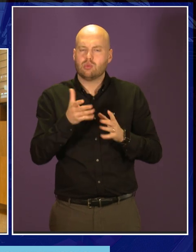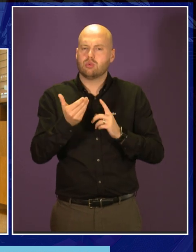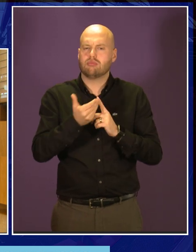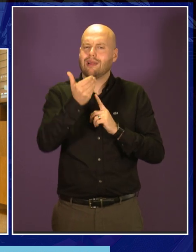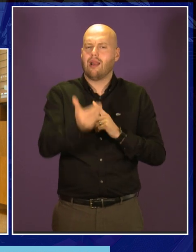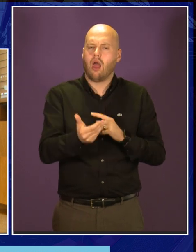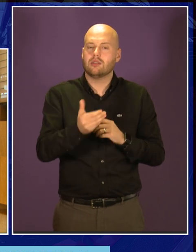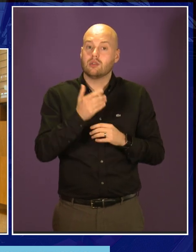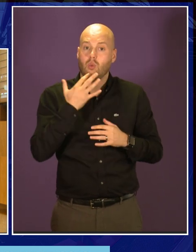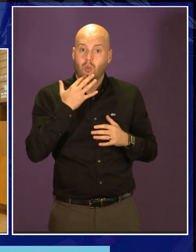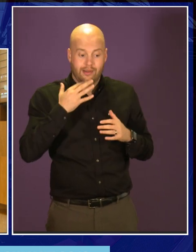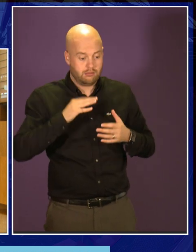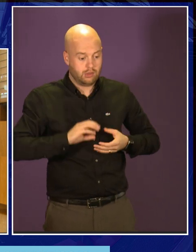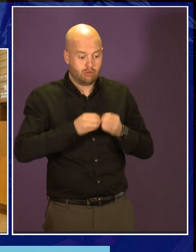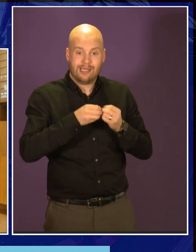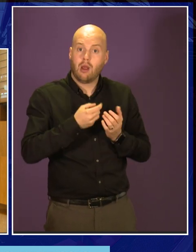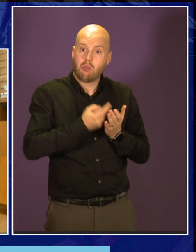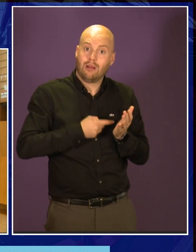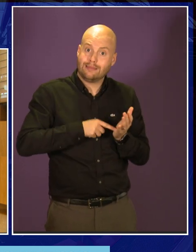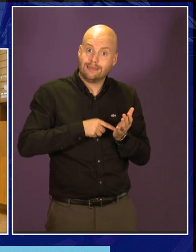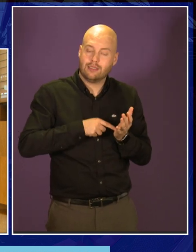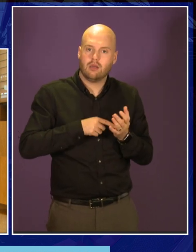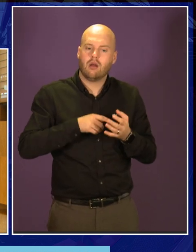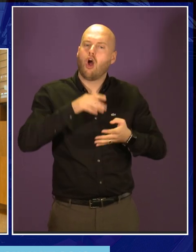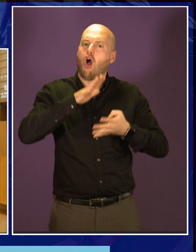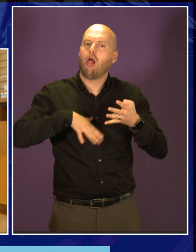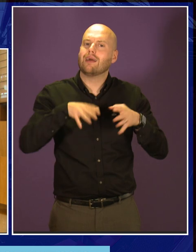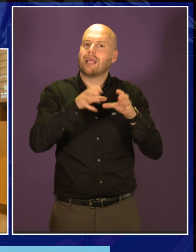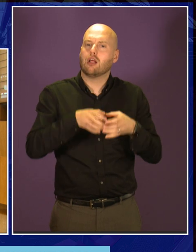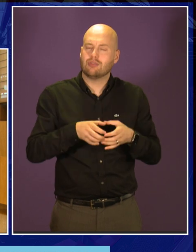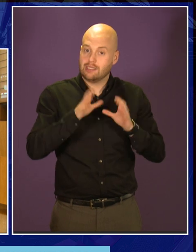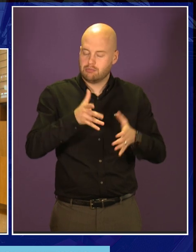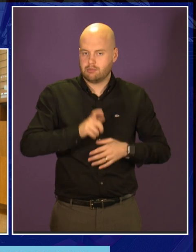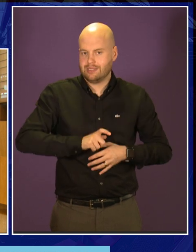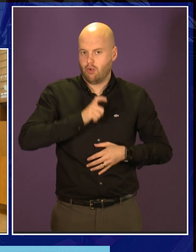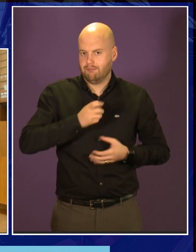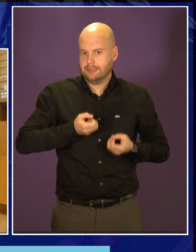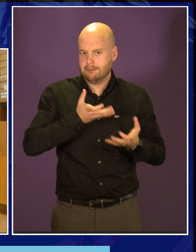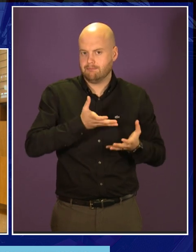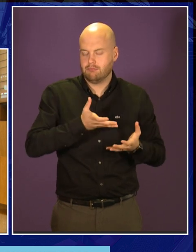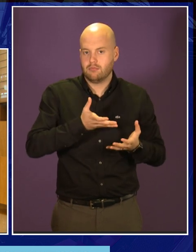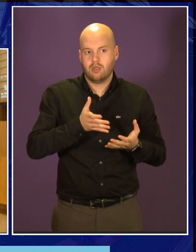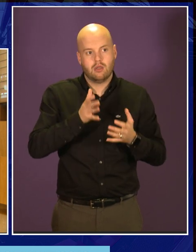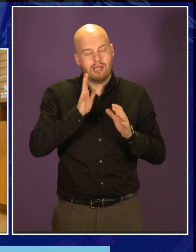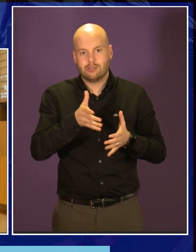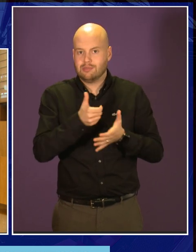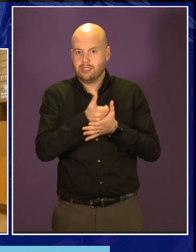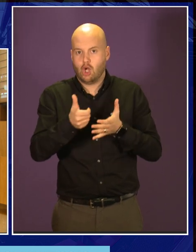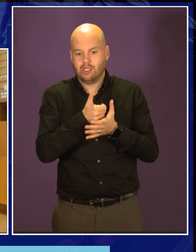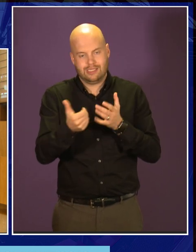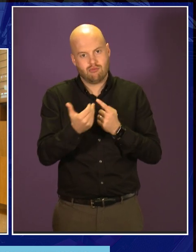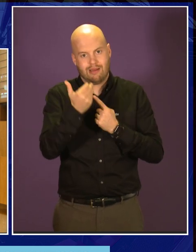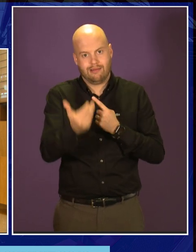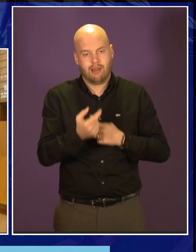policy perspective is that every single one of these categories requires a constant oscillation, requires a constant recognition of the fact that we